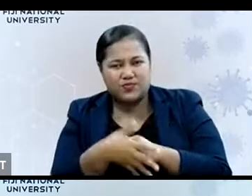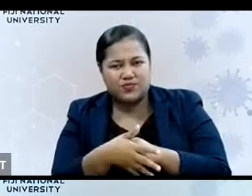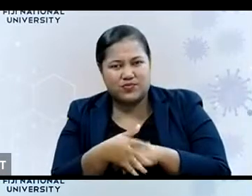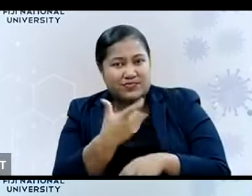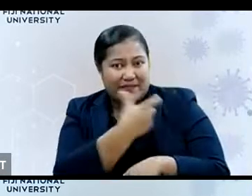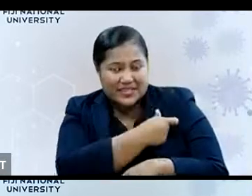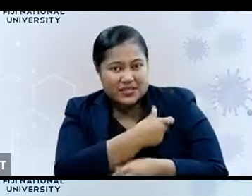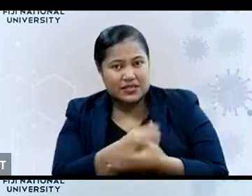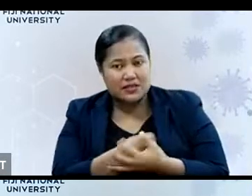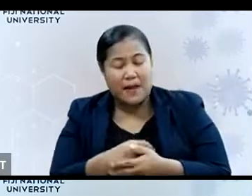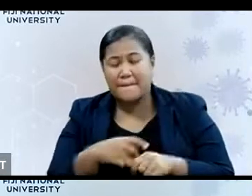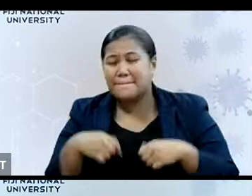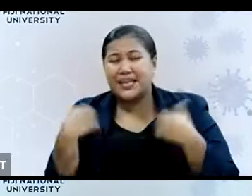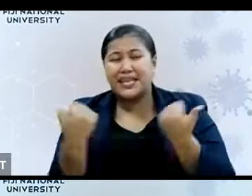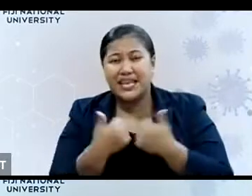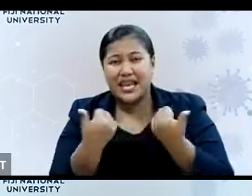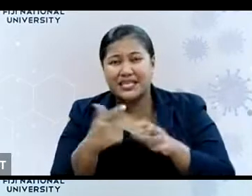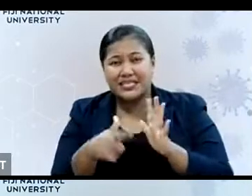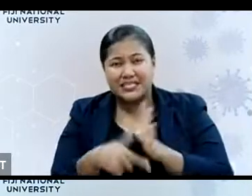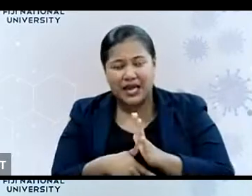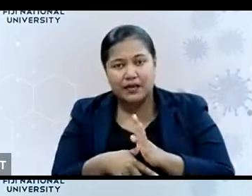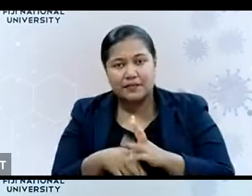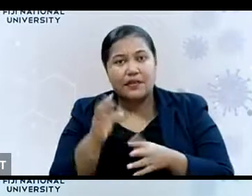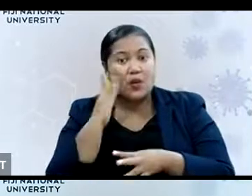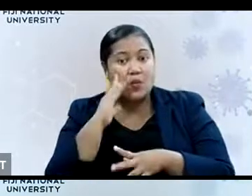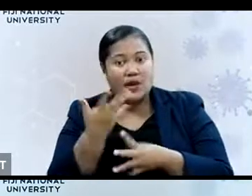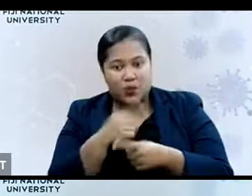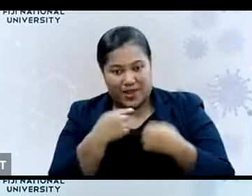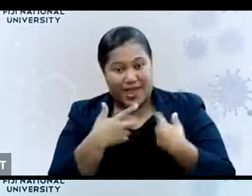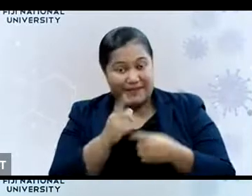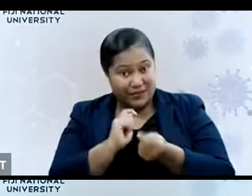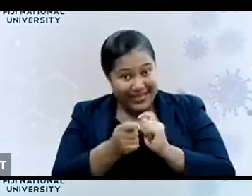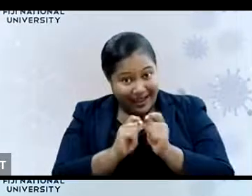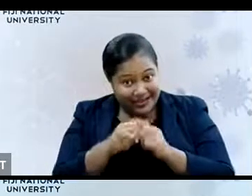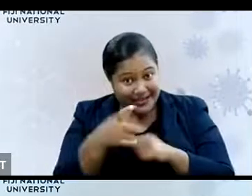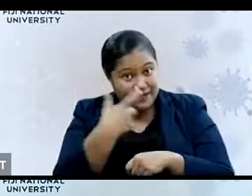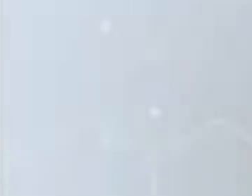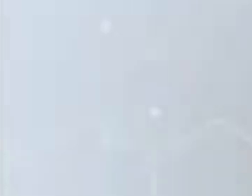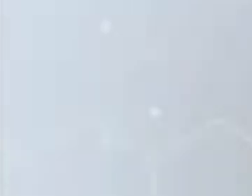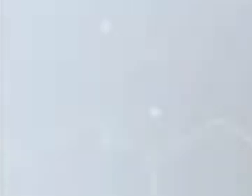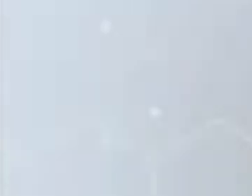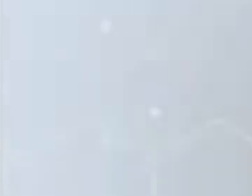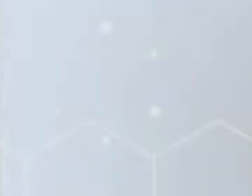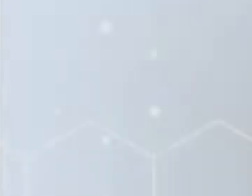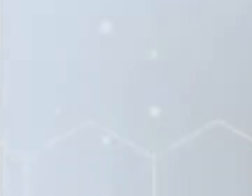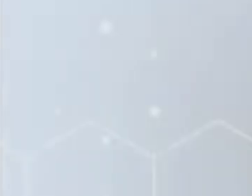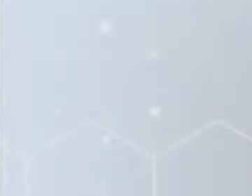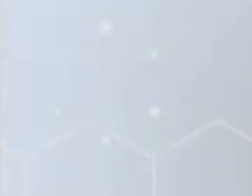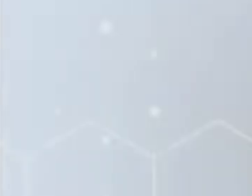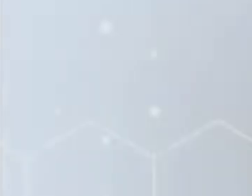time in the original trials that were done, because they involved primarily younger